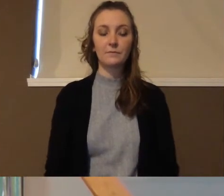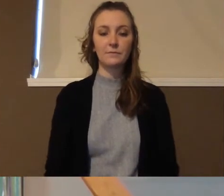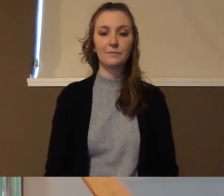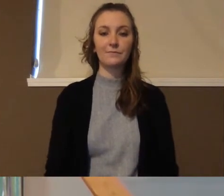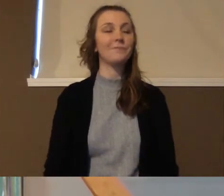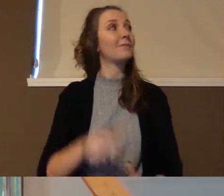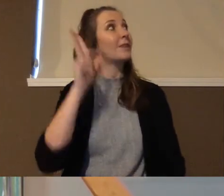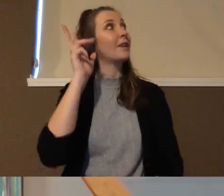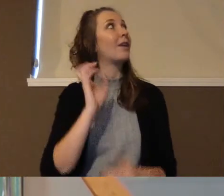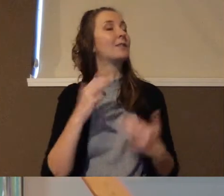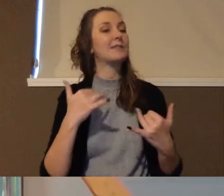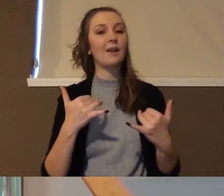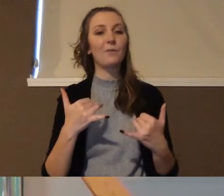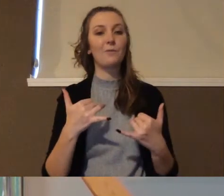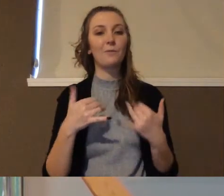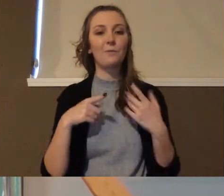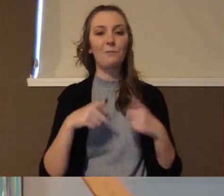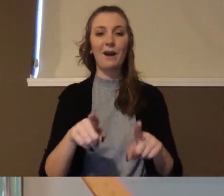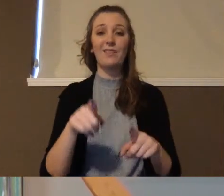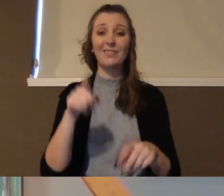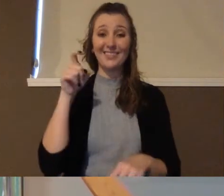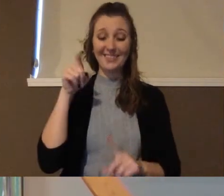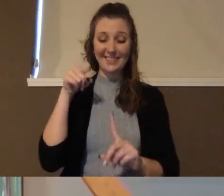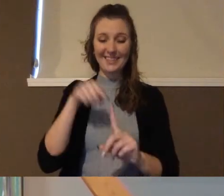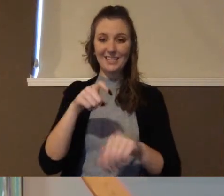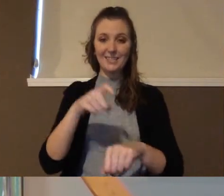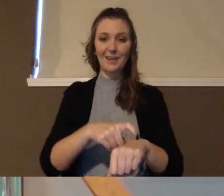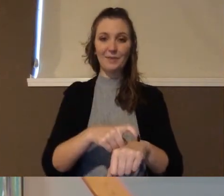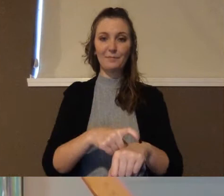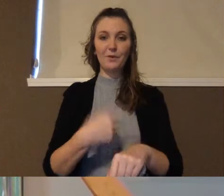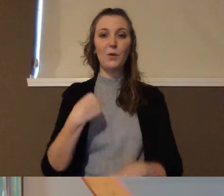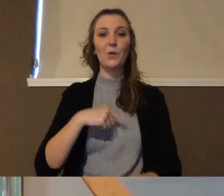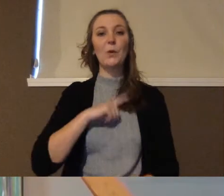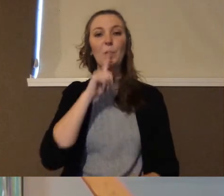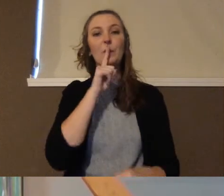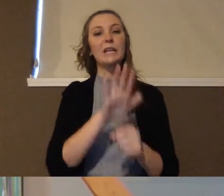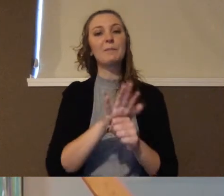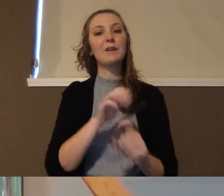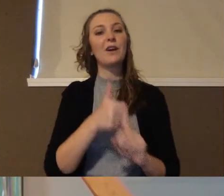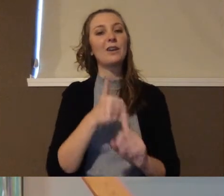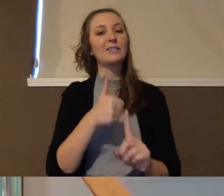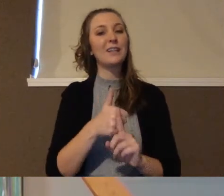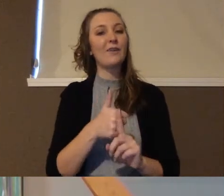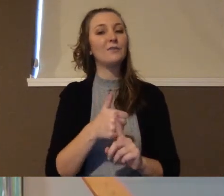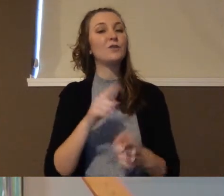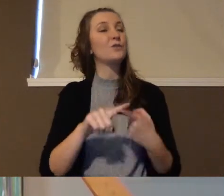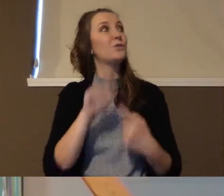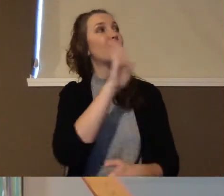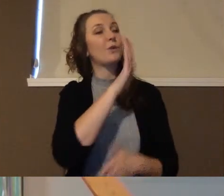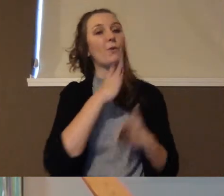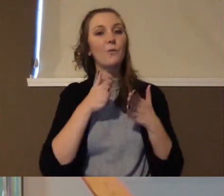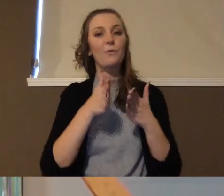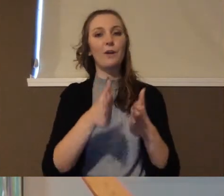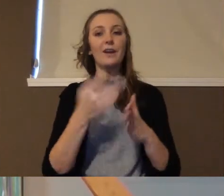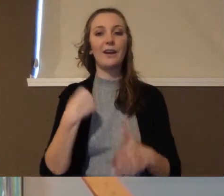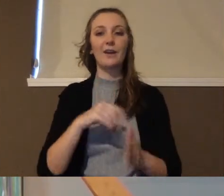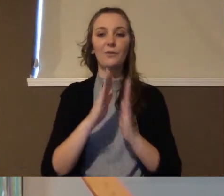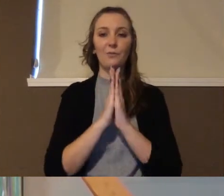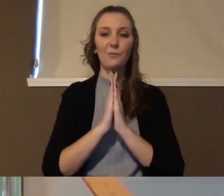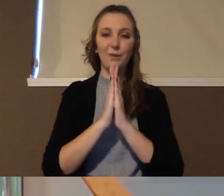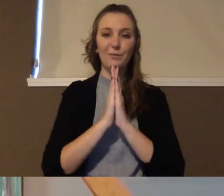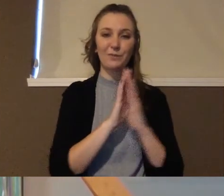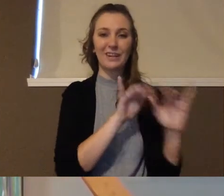Hear us now, as at this time, we commit ourselves to your way and pray the